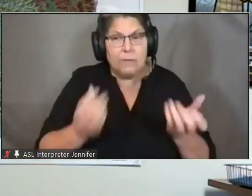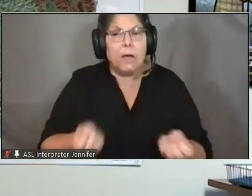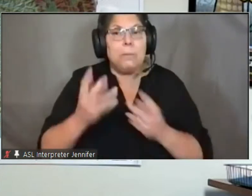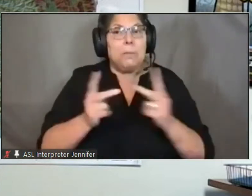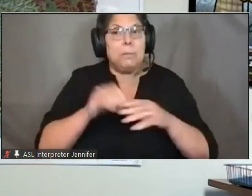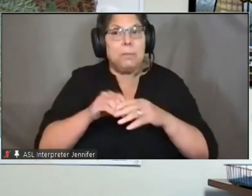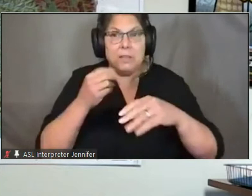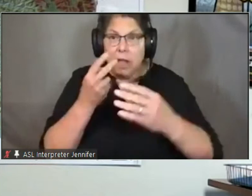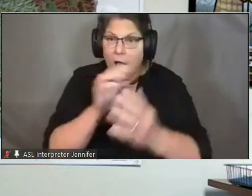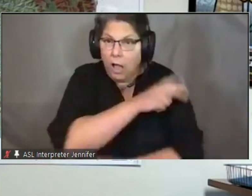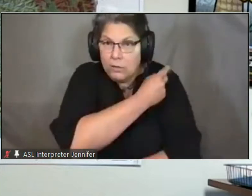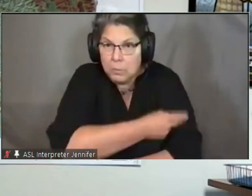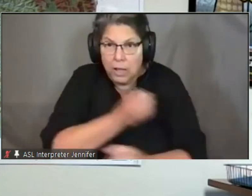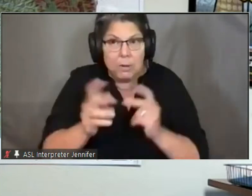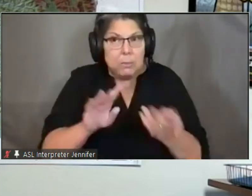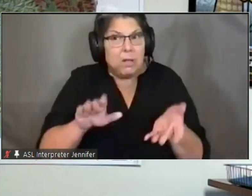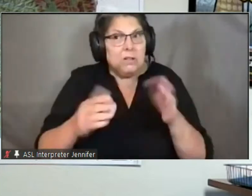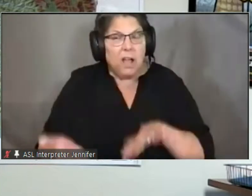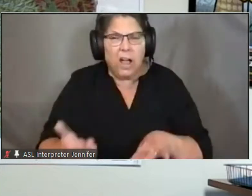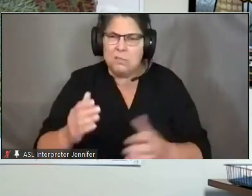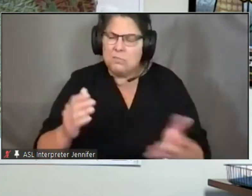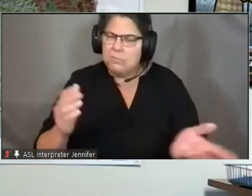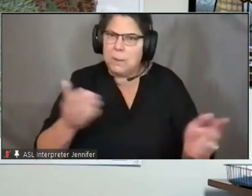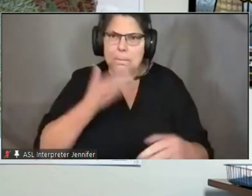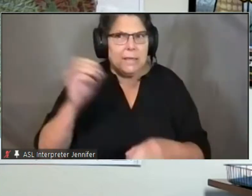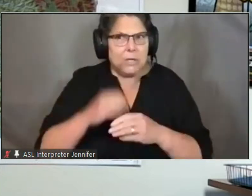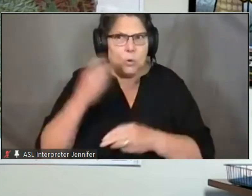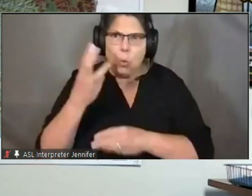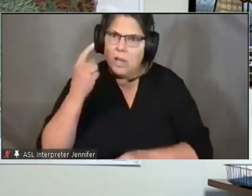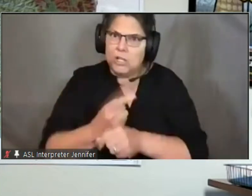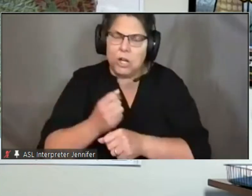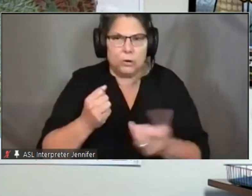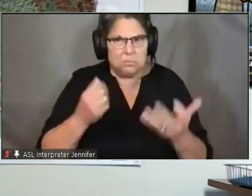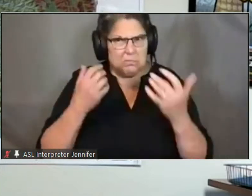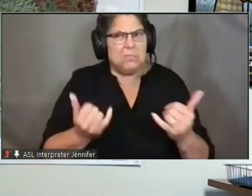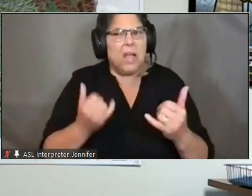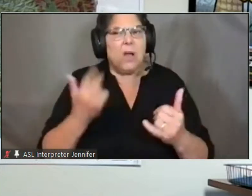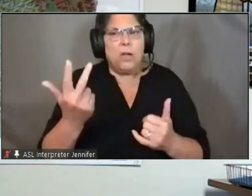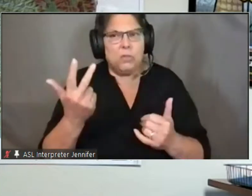year. The total cases now number